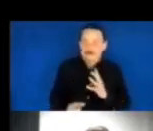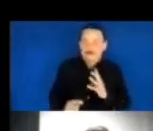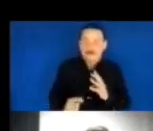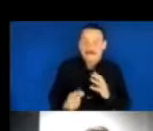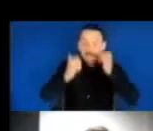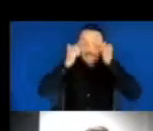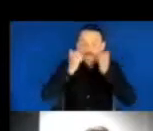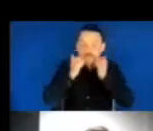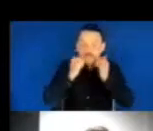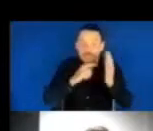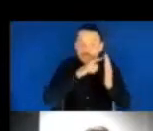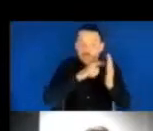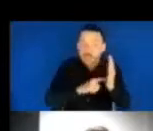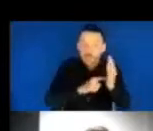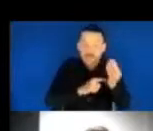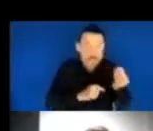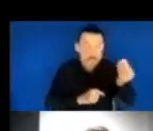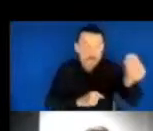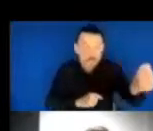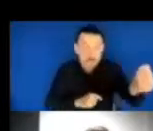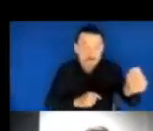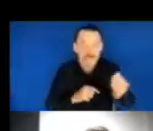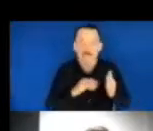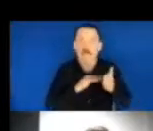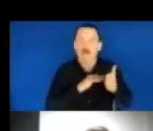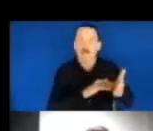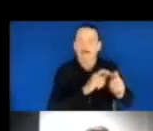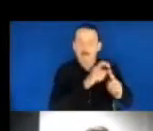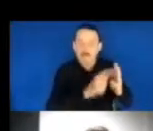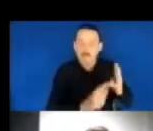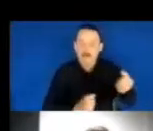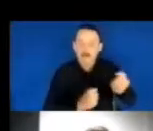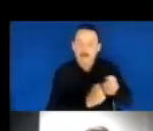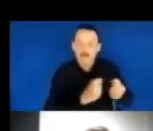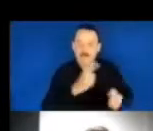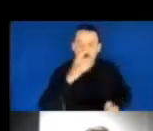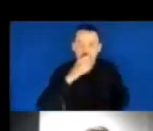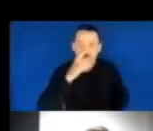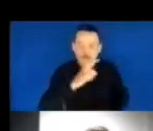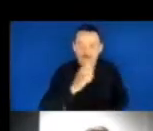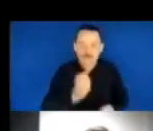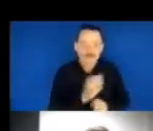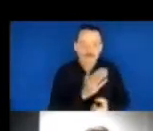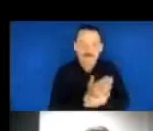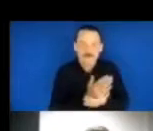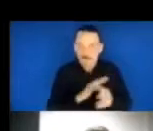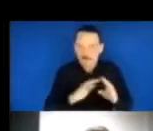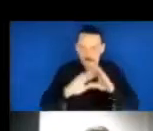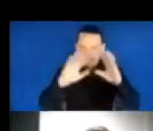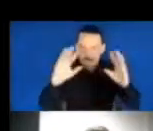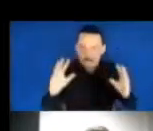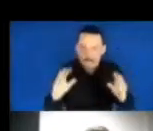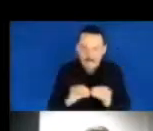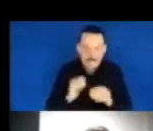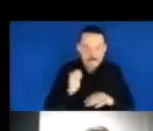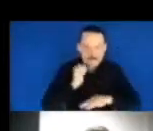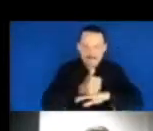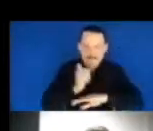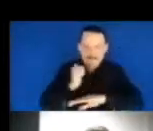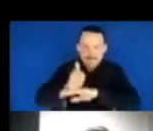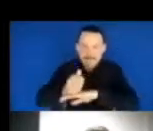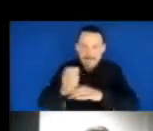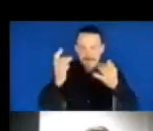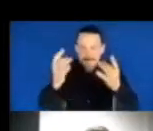to make sure that they get all the supports and appropriate things in place for you. You don't need to provide